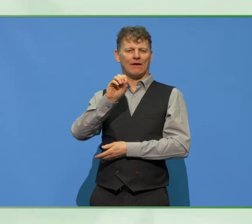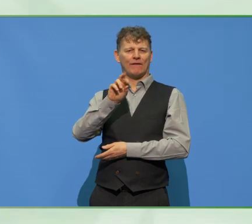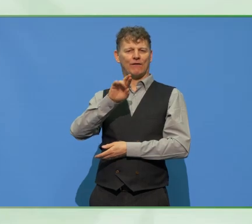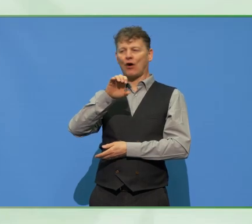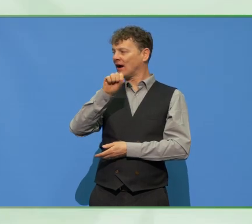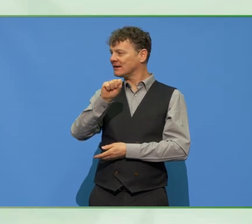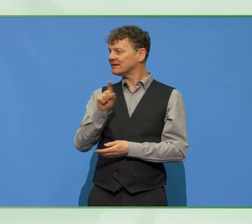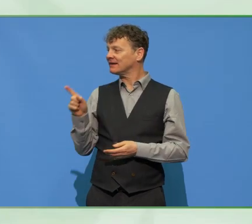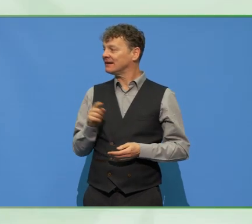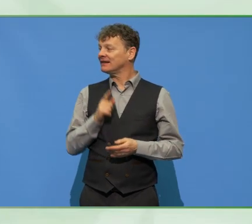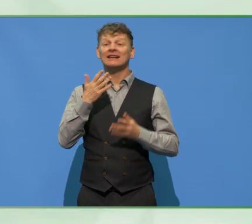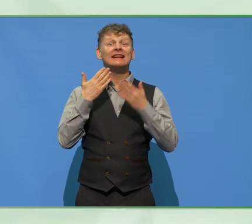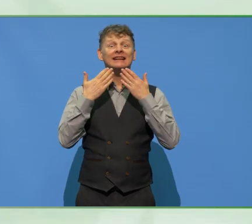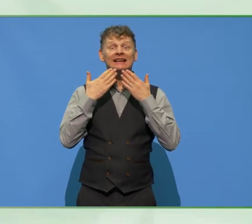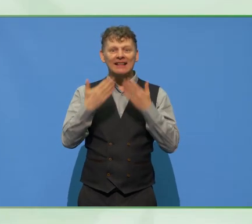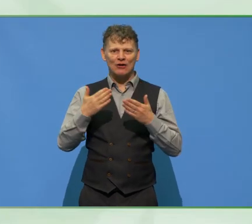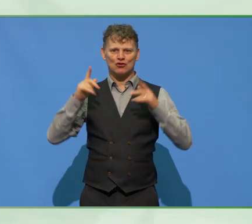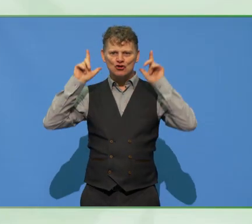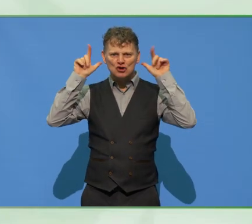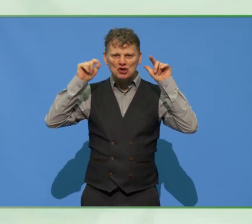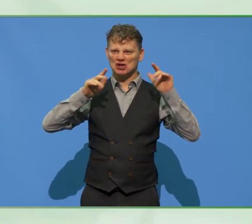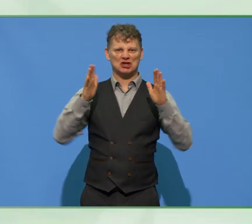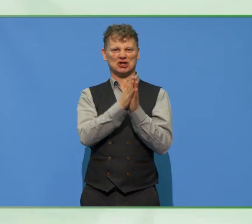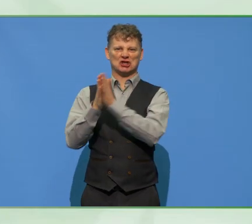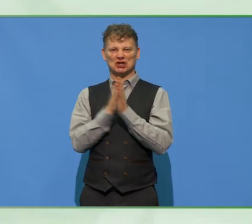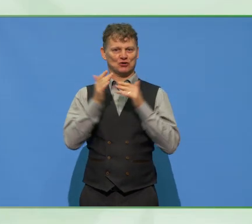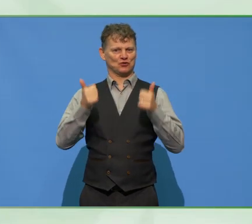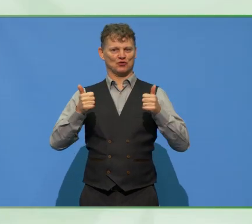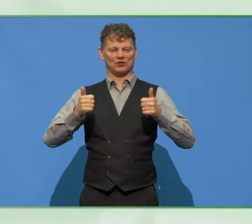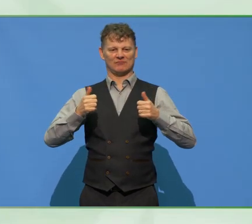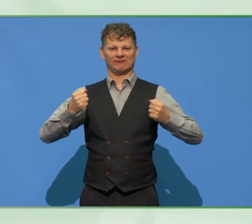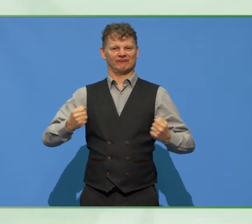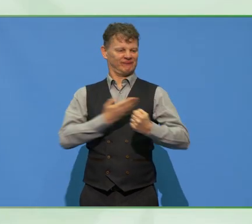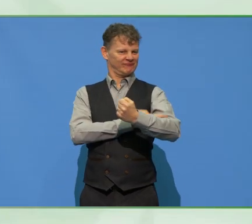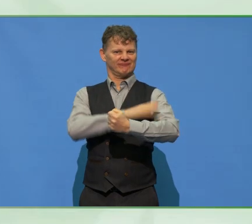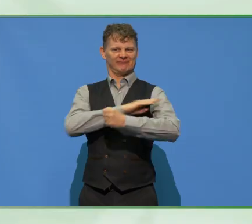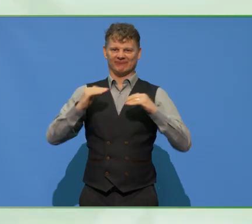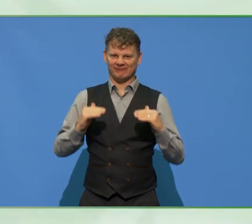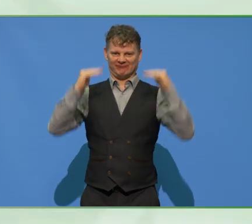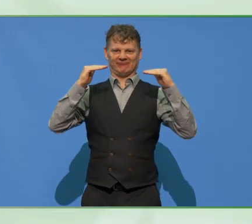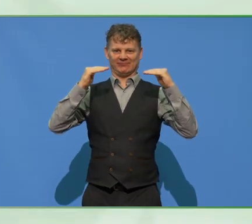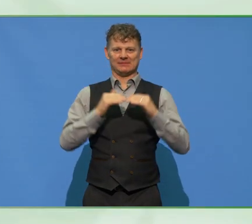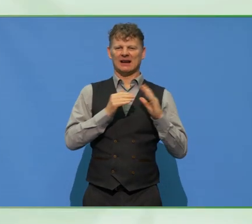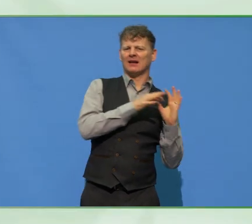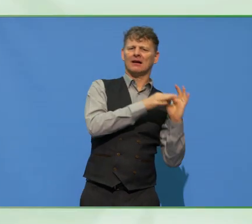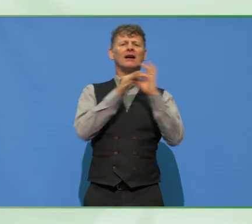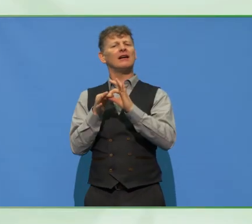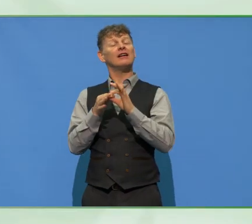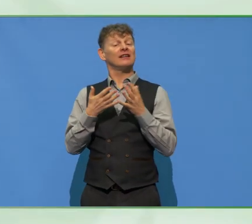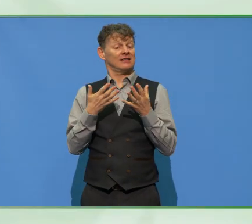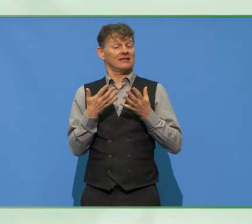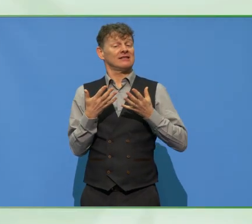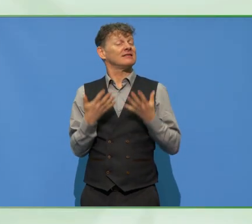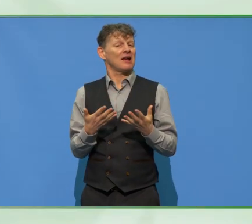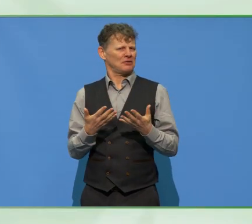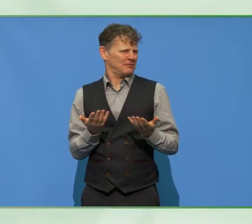That was a fantastic, re-energizing way to start this off. This is actually the best segue. Okay,